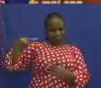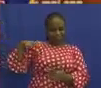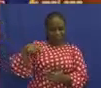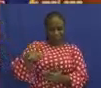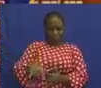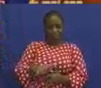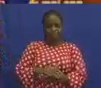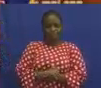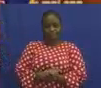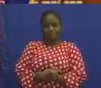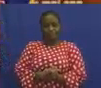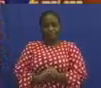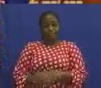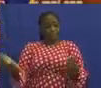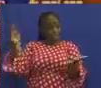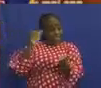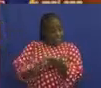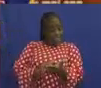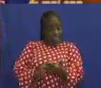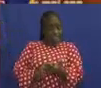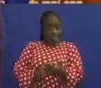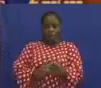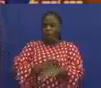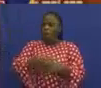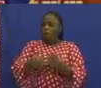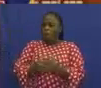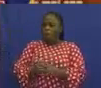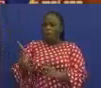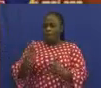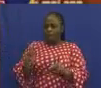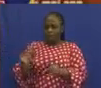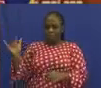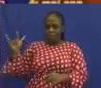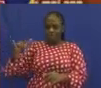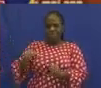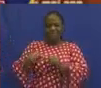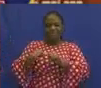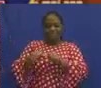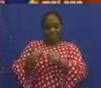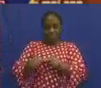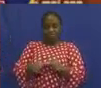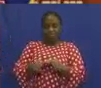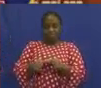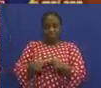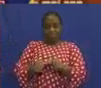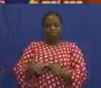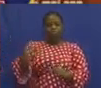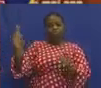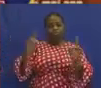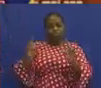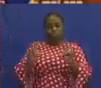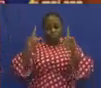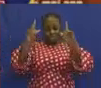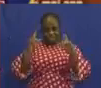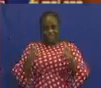of origin. In addition, all passengers will continue to be subjected to a mandatory